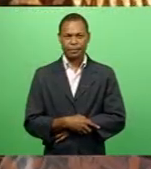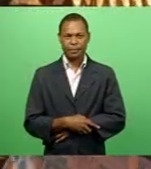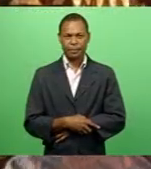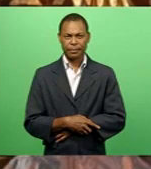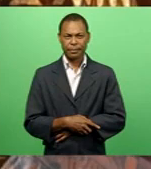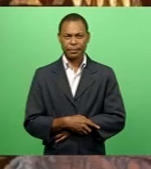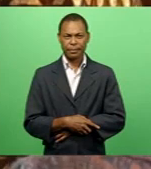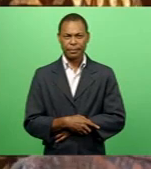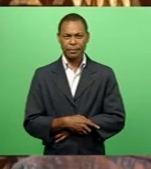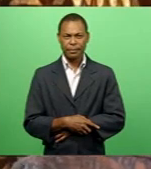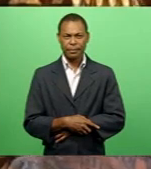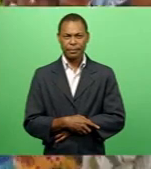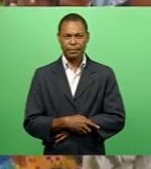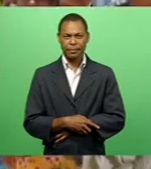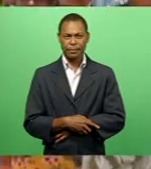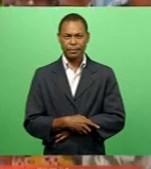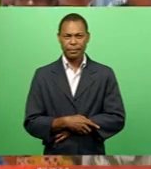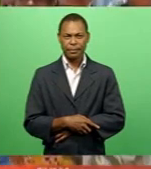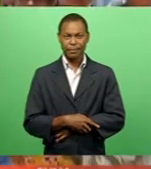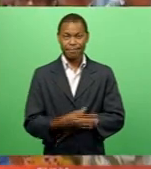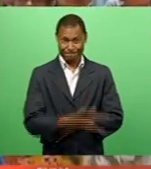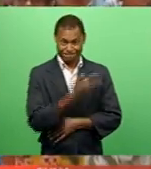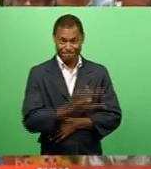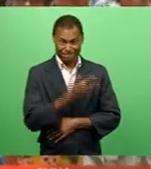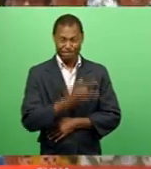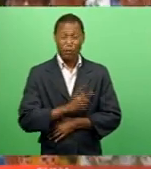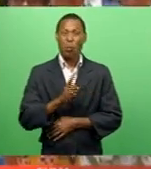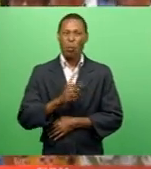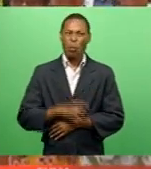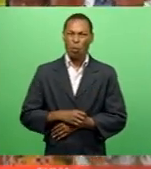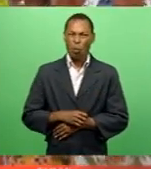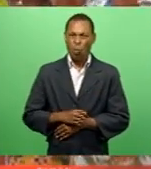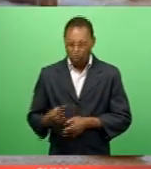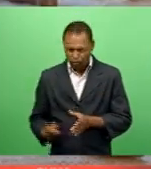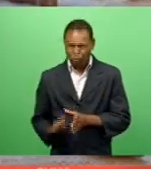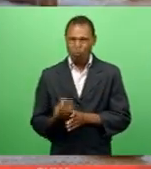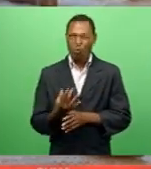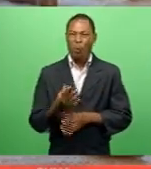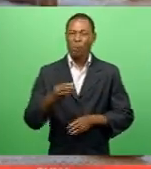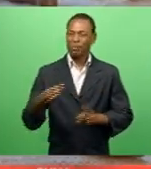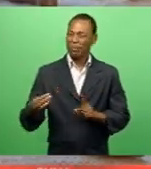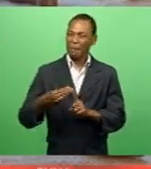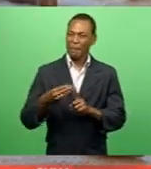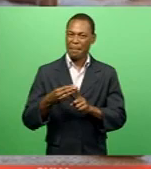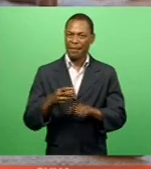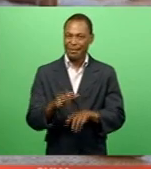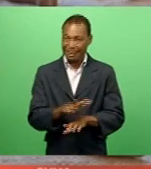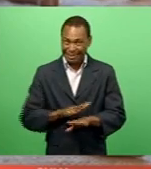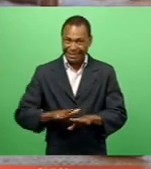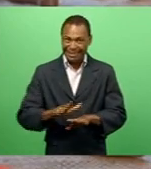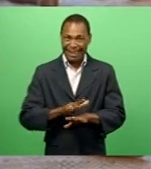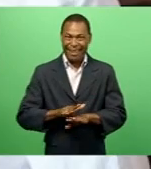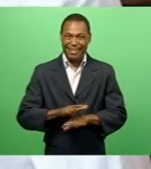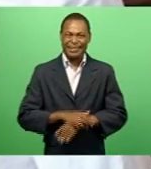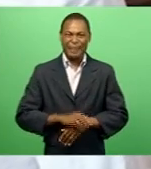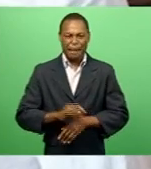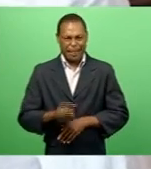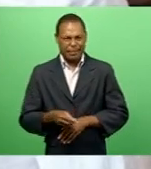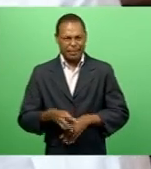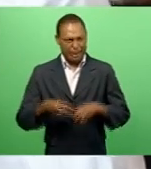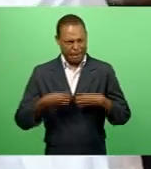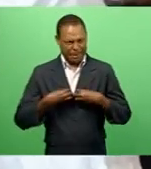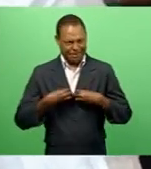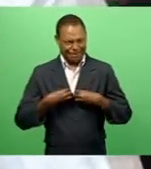We are bringing this service. Viliame Nangelivuki grew up in the mainland, but his passion of becoming an entrepreneur has led him to serve people